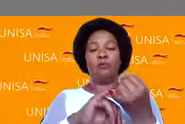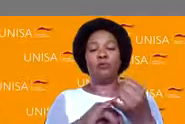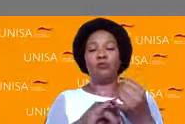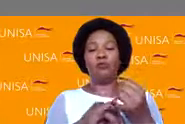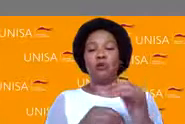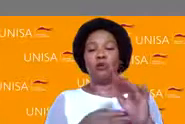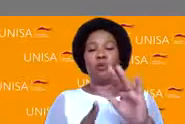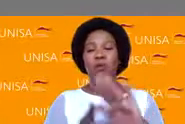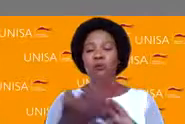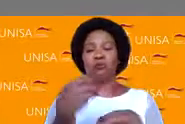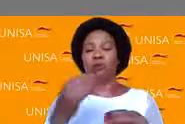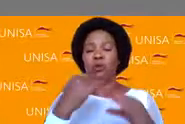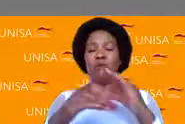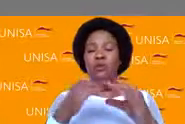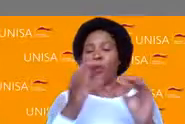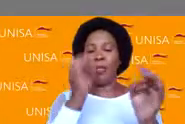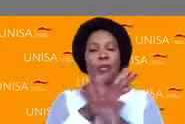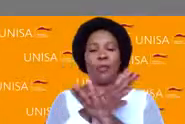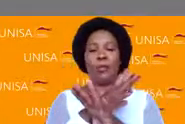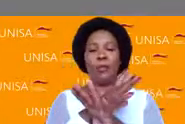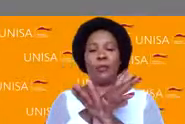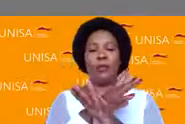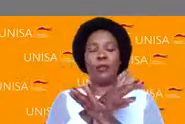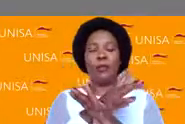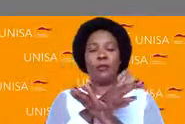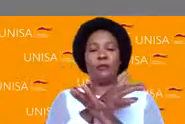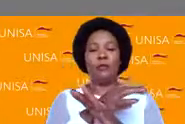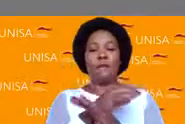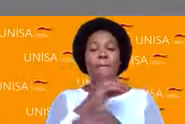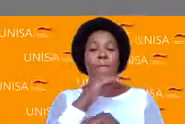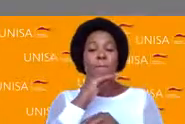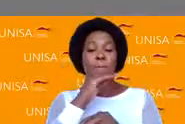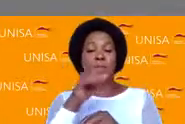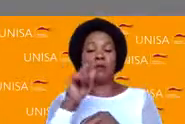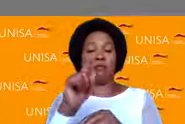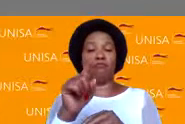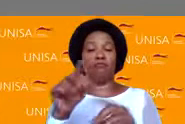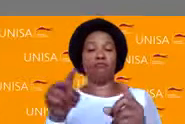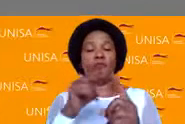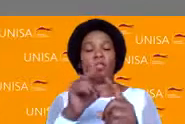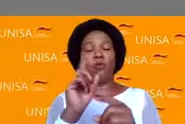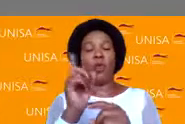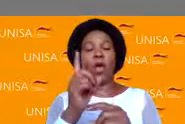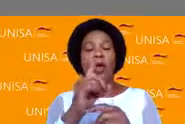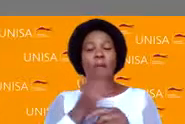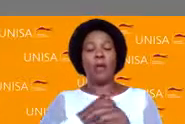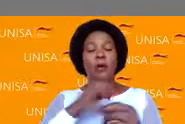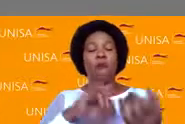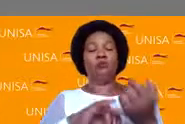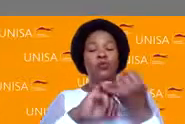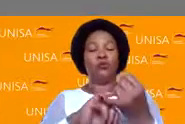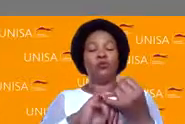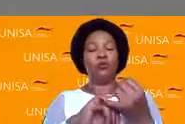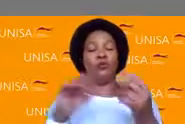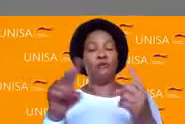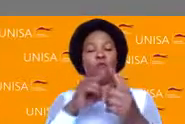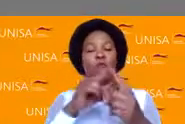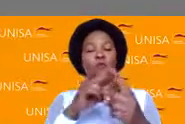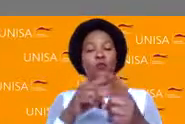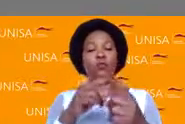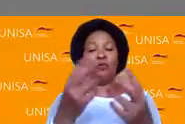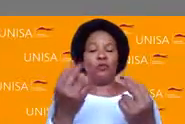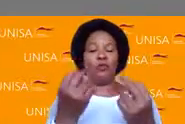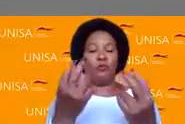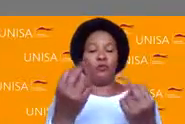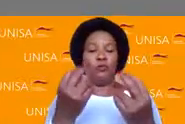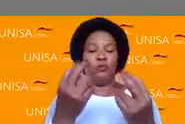to your email address. So you'll have to go and come and visit myModules to view the latest announcements. Hopefully